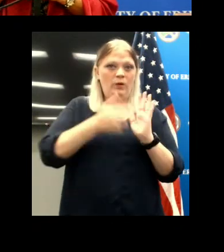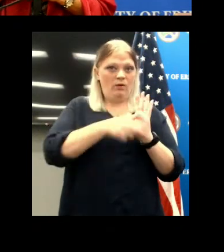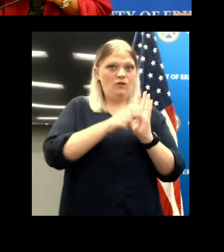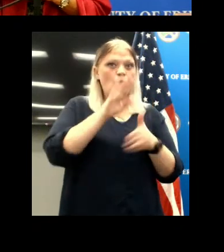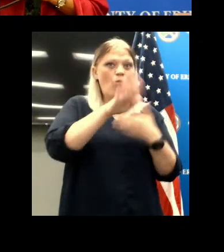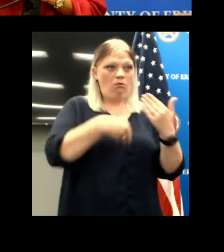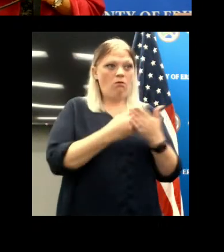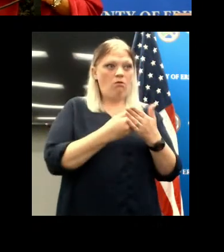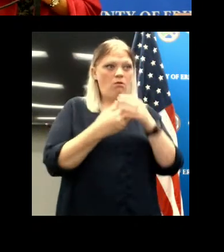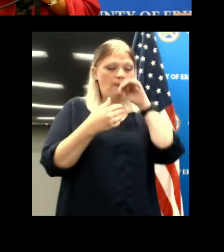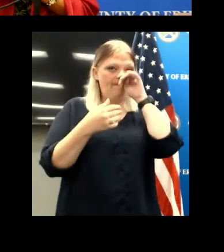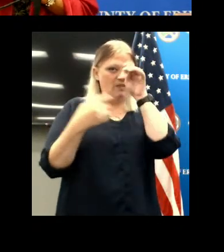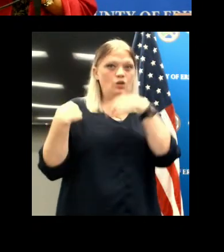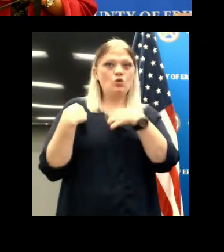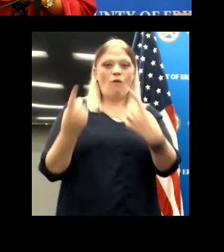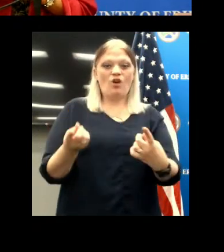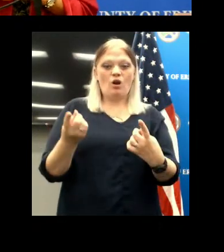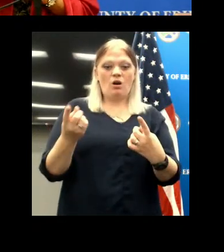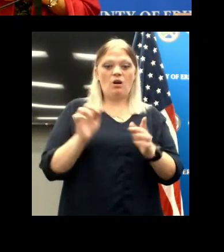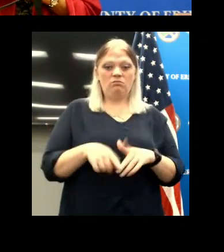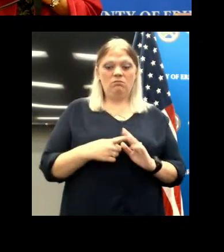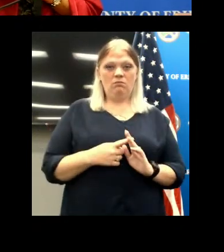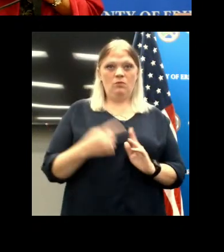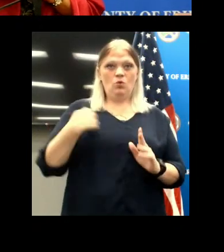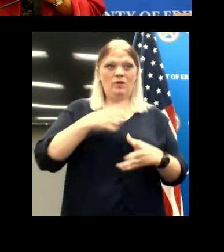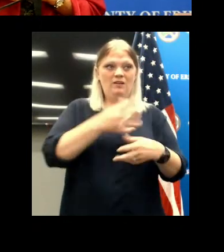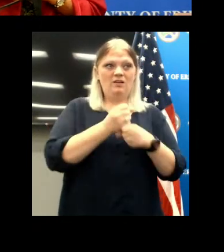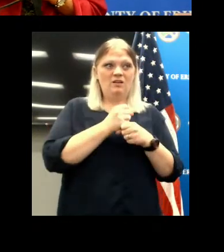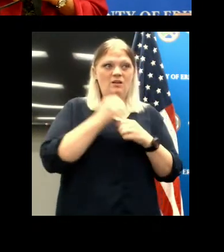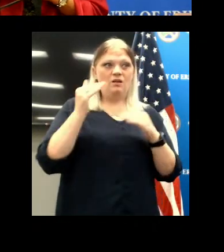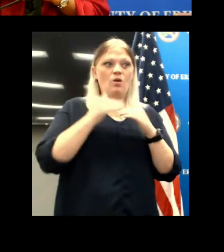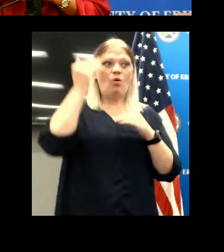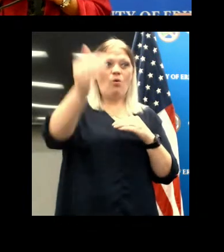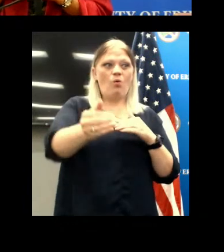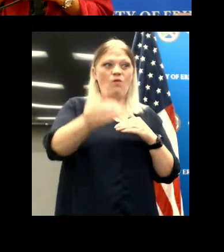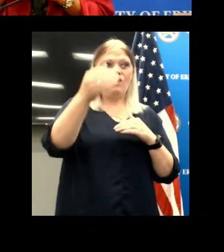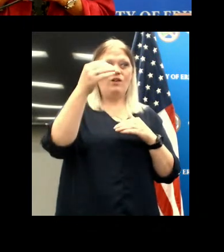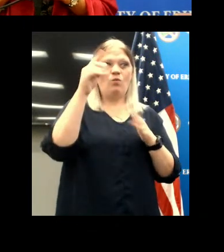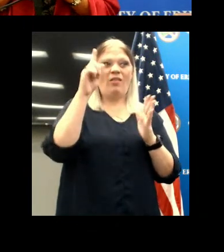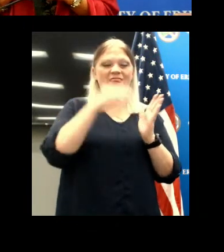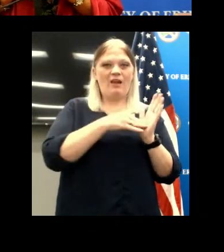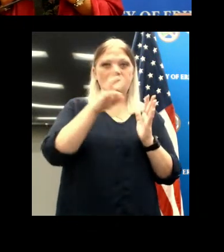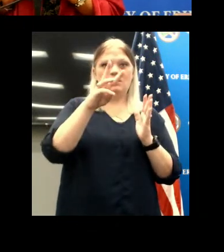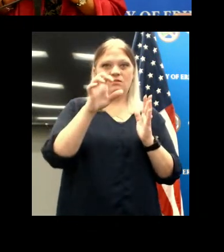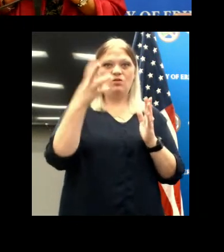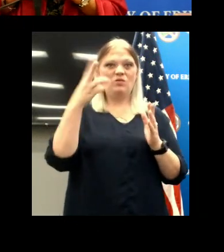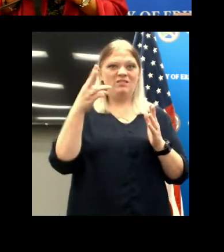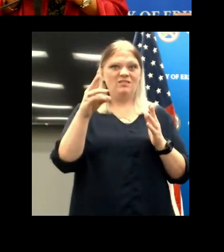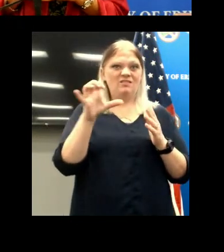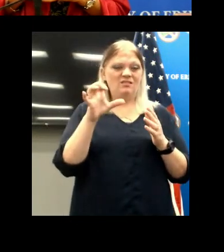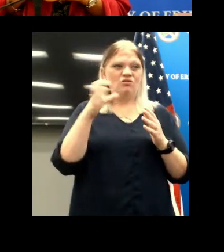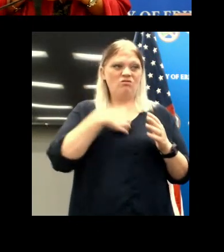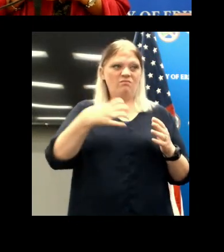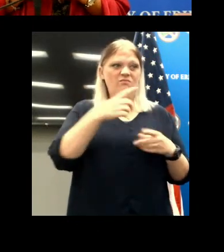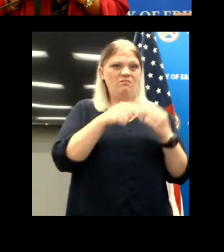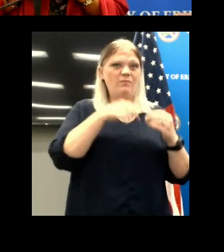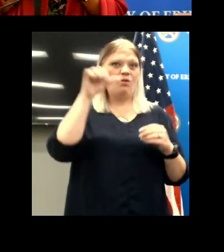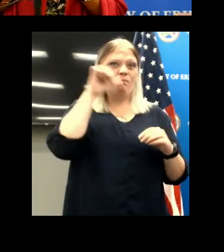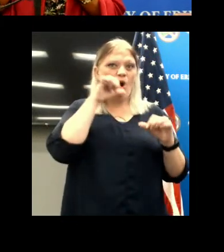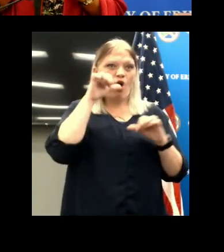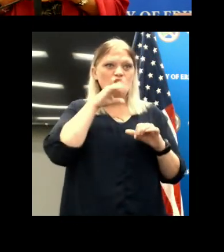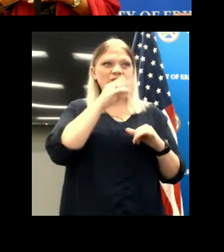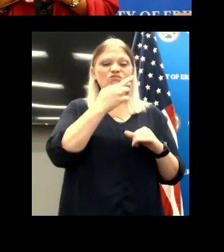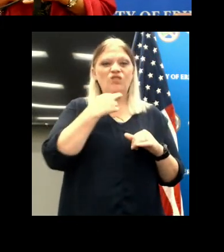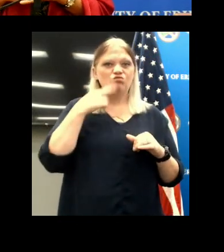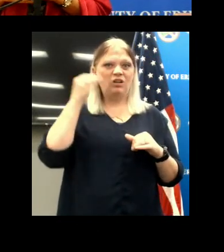forms. So far, since the beginning of this, we've received over 1,600 complaints about bars and restaurants. If